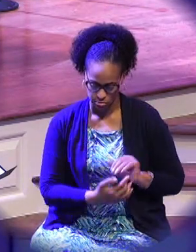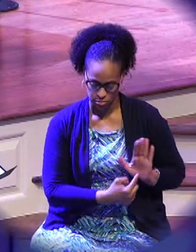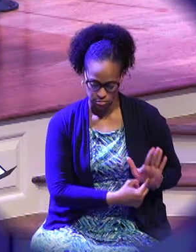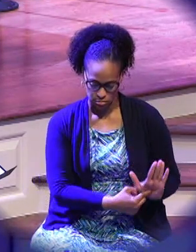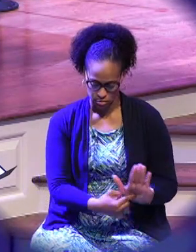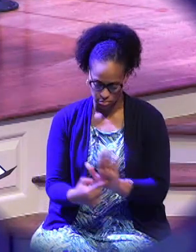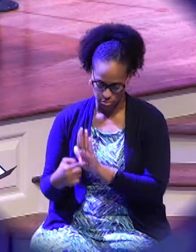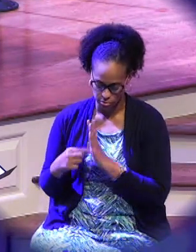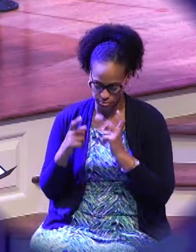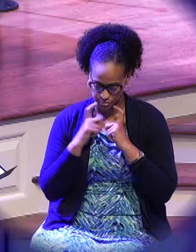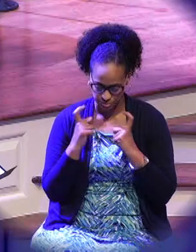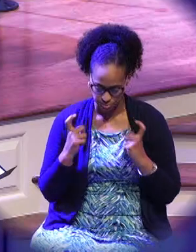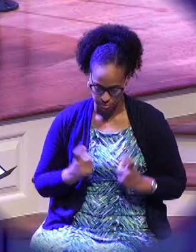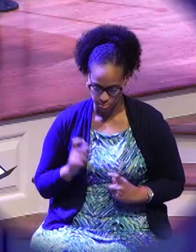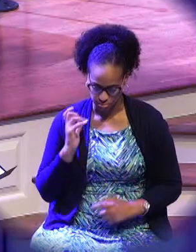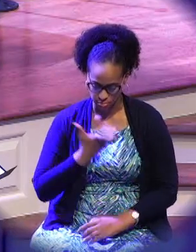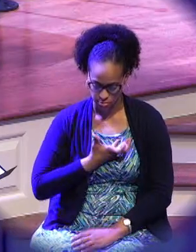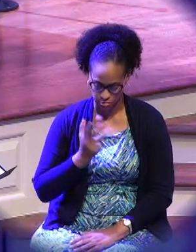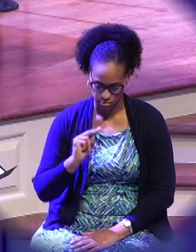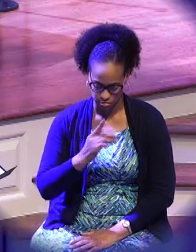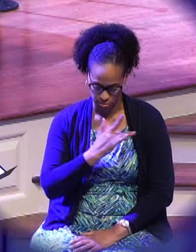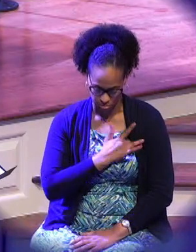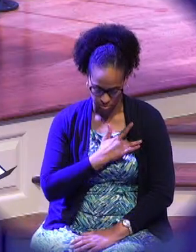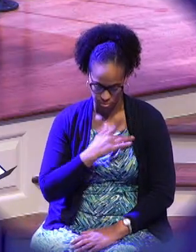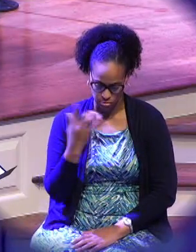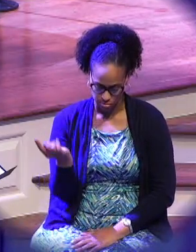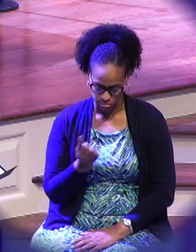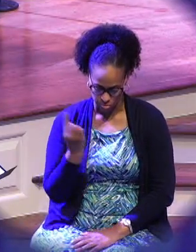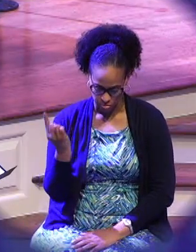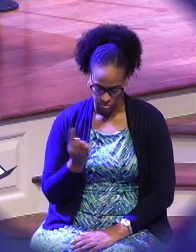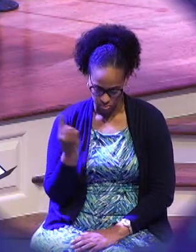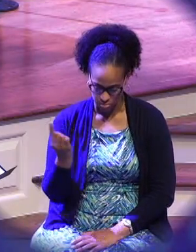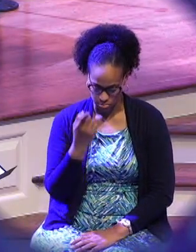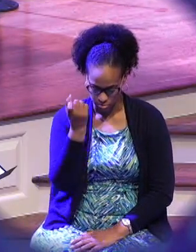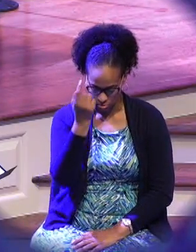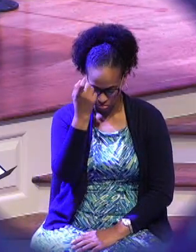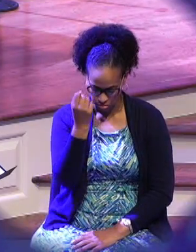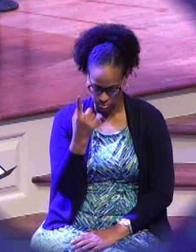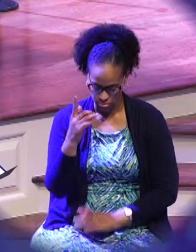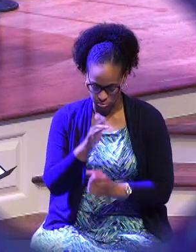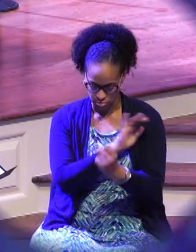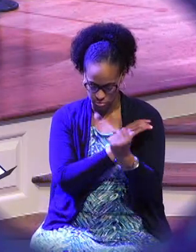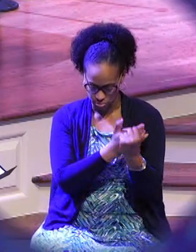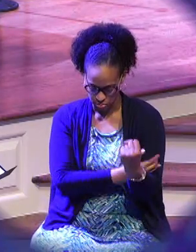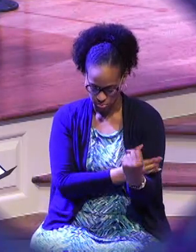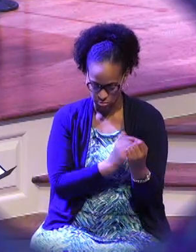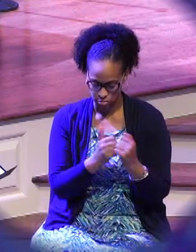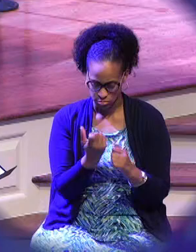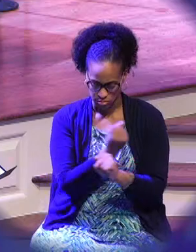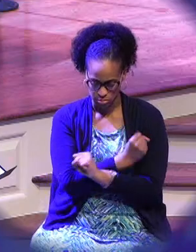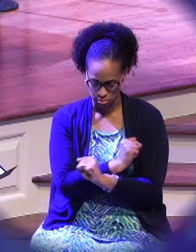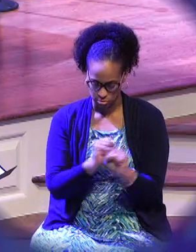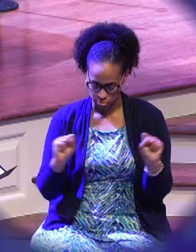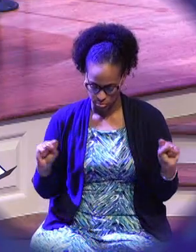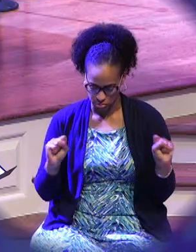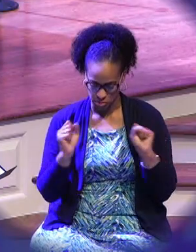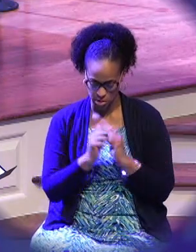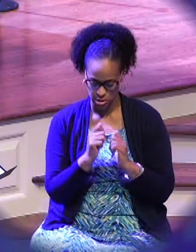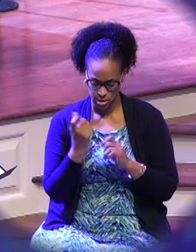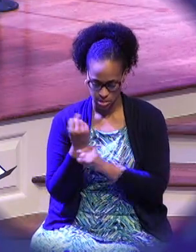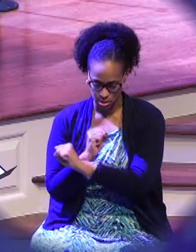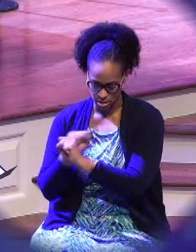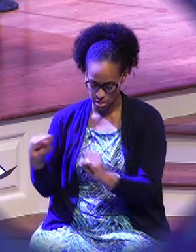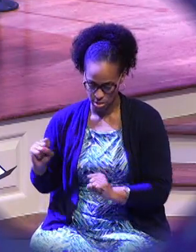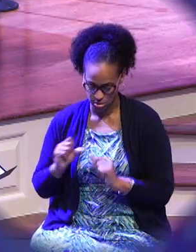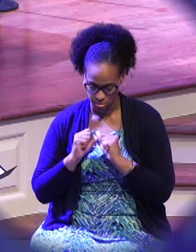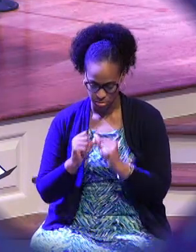the sinfulness of our own hearts that are always grasping for power and security and safety. And